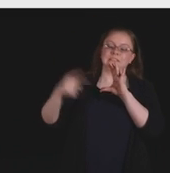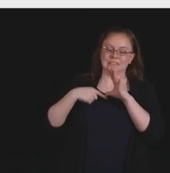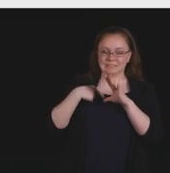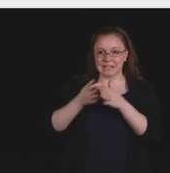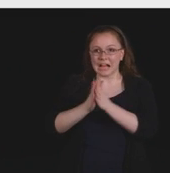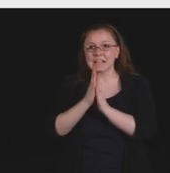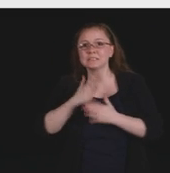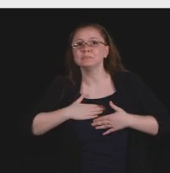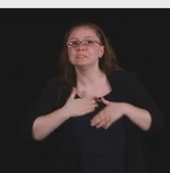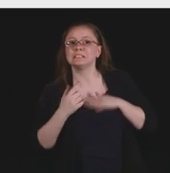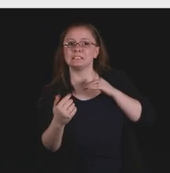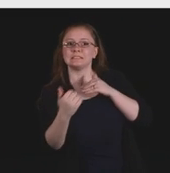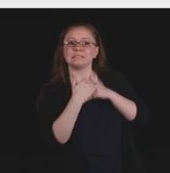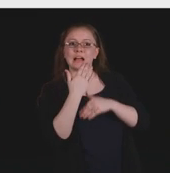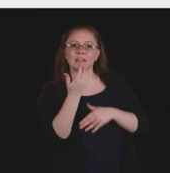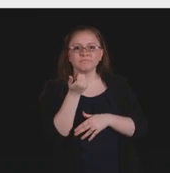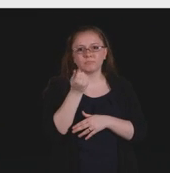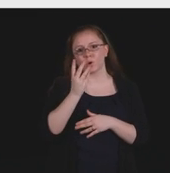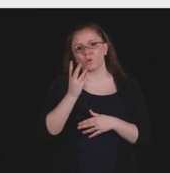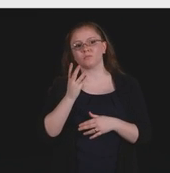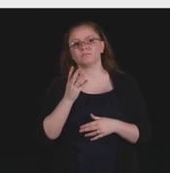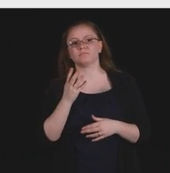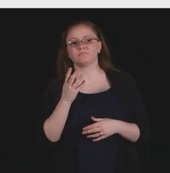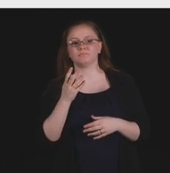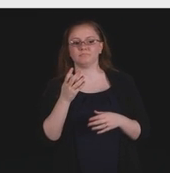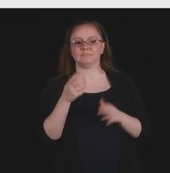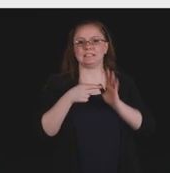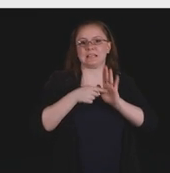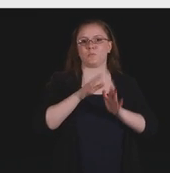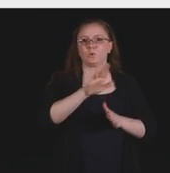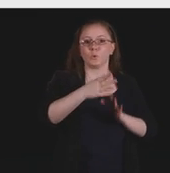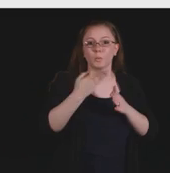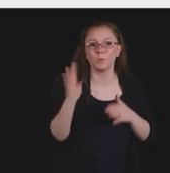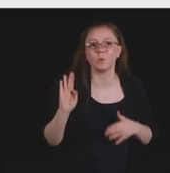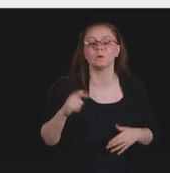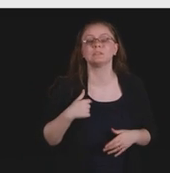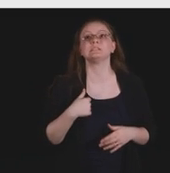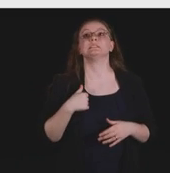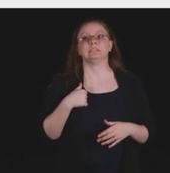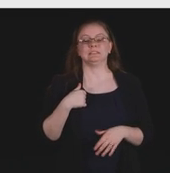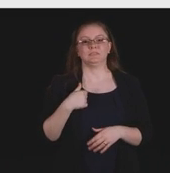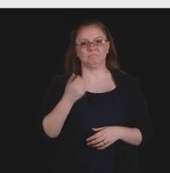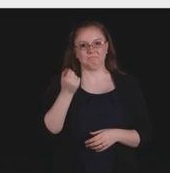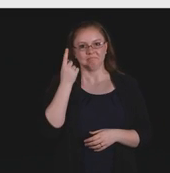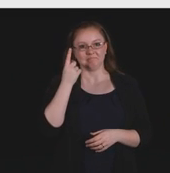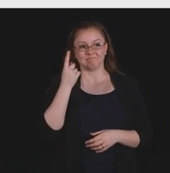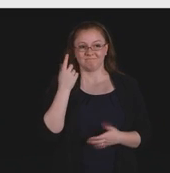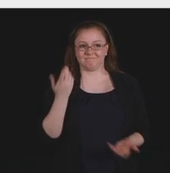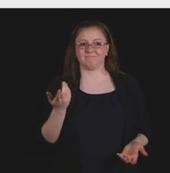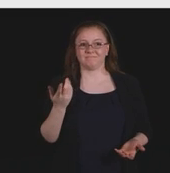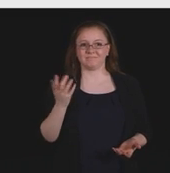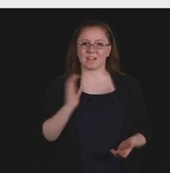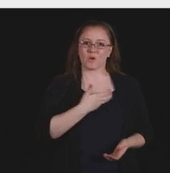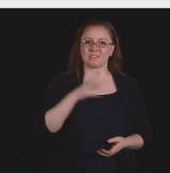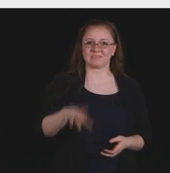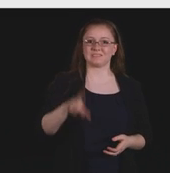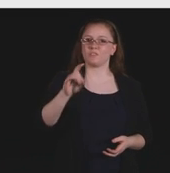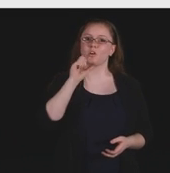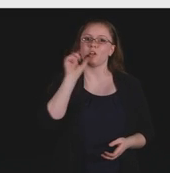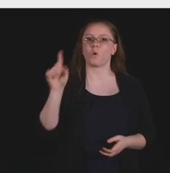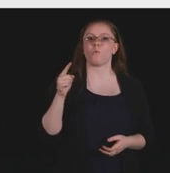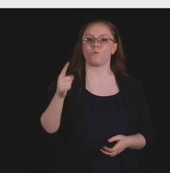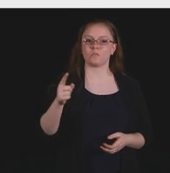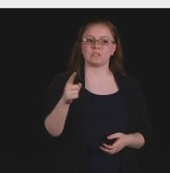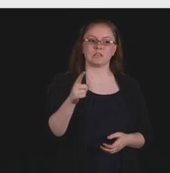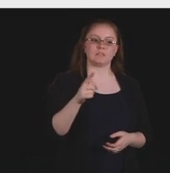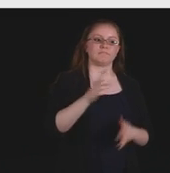pigment. So clearly, this discovery has not only attracted the attention of the paint companies or